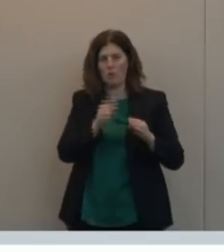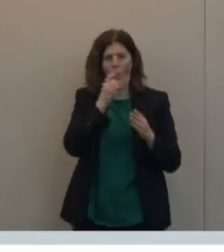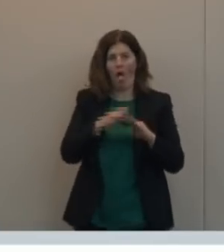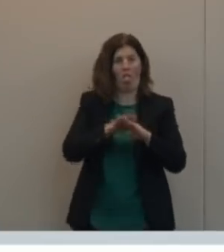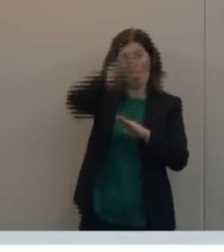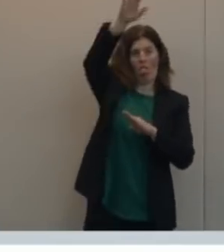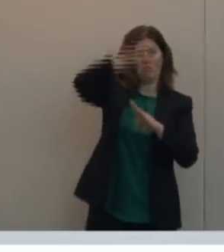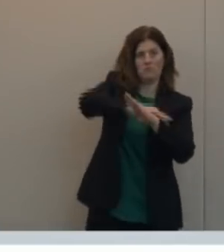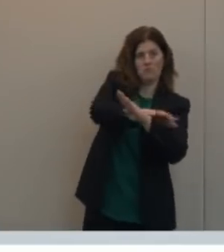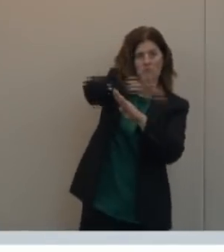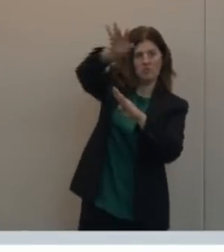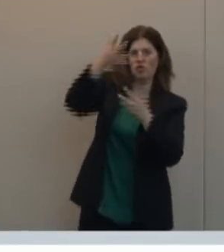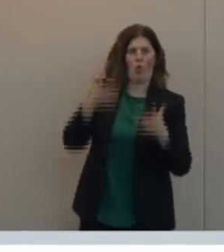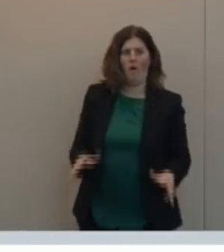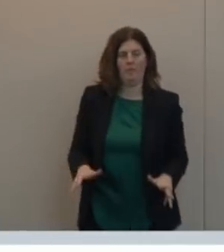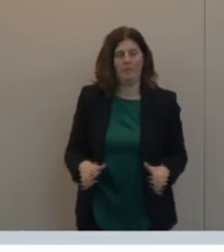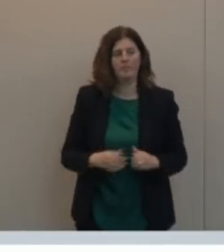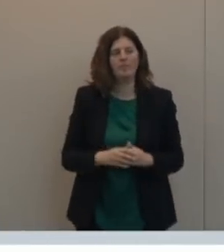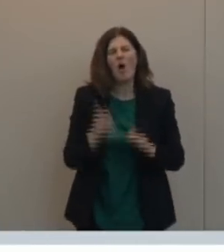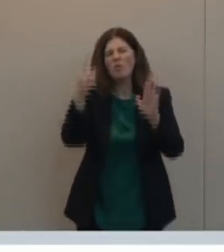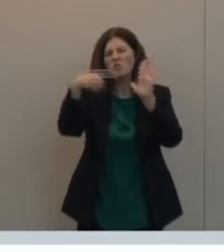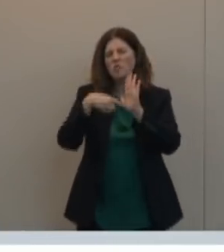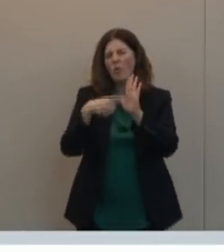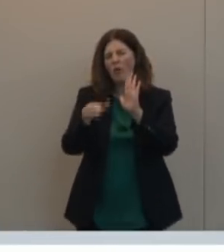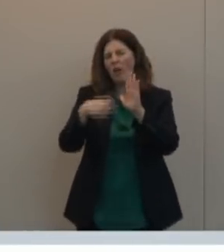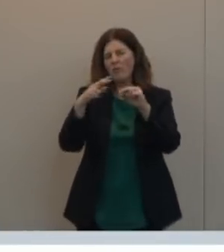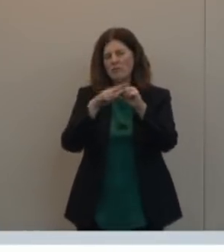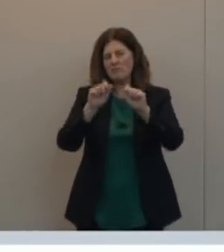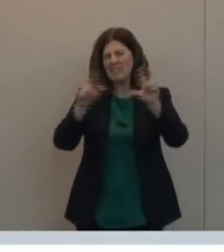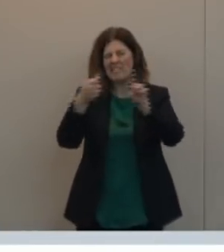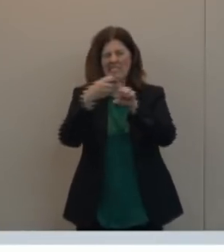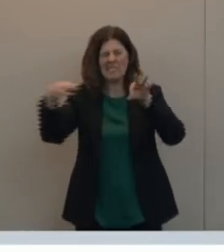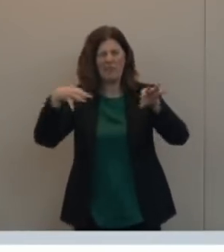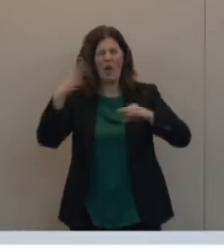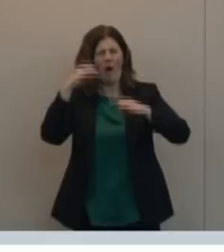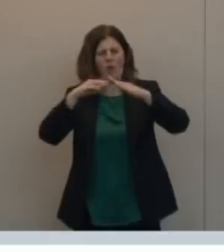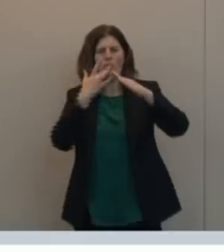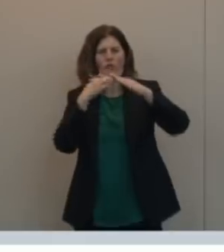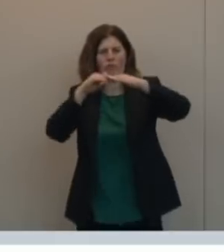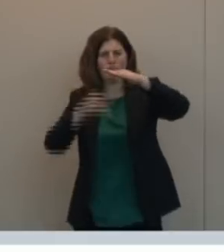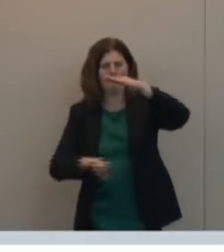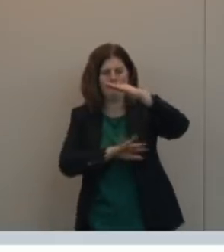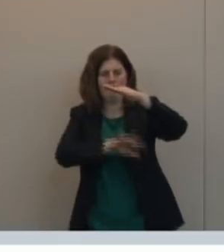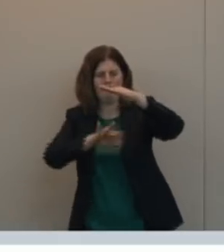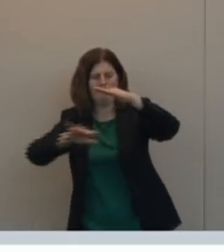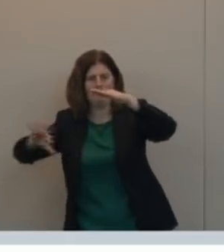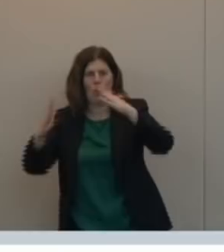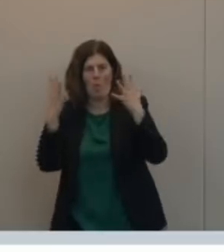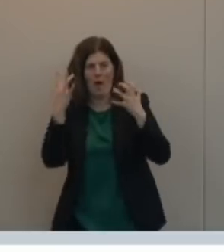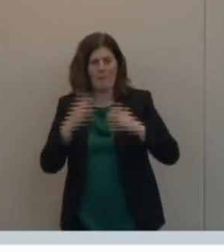will, I'll show you another slide that explains why that is next.